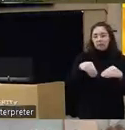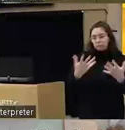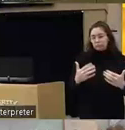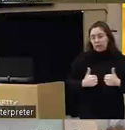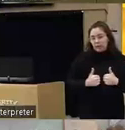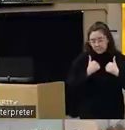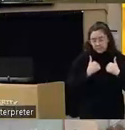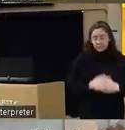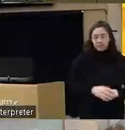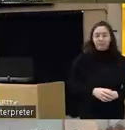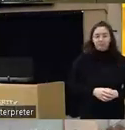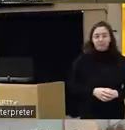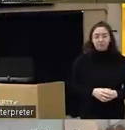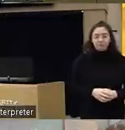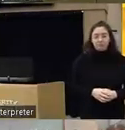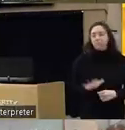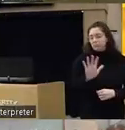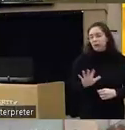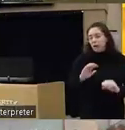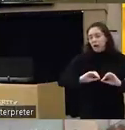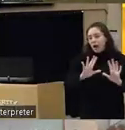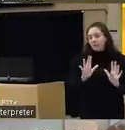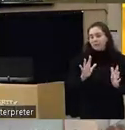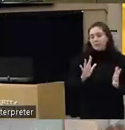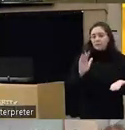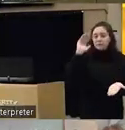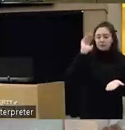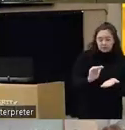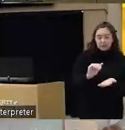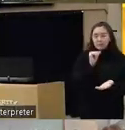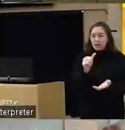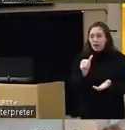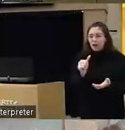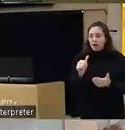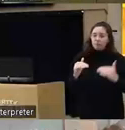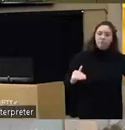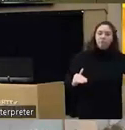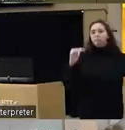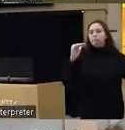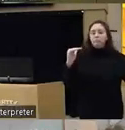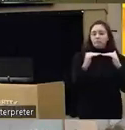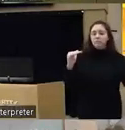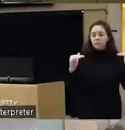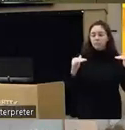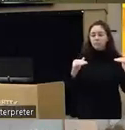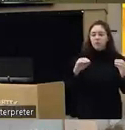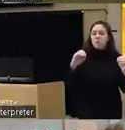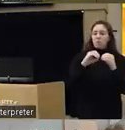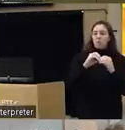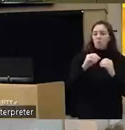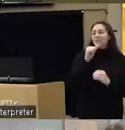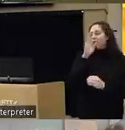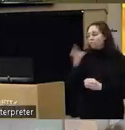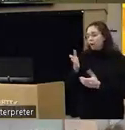is spread, obviously thinner than the behavioral health care manager and doing much more of that kind of indirect